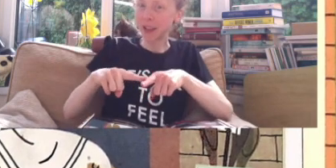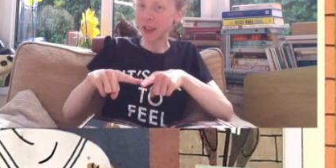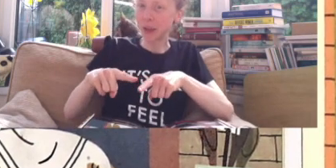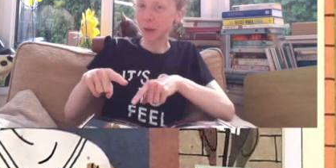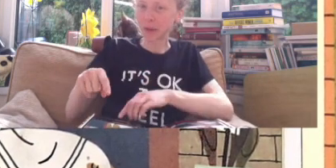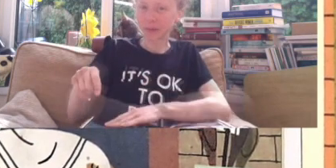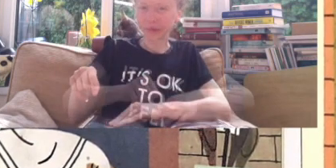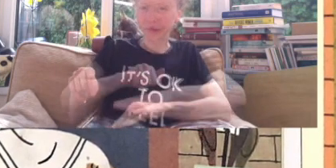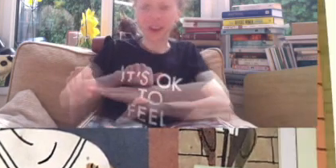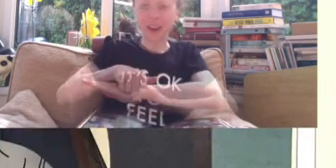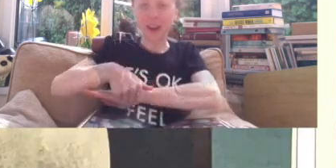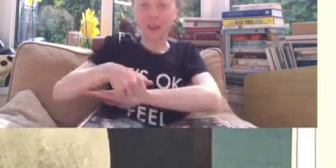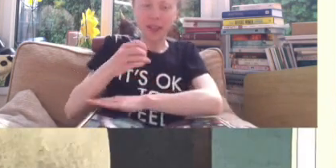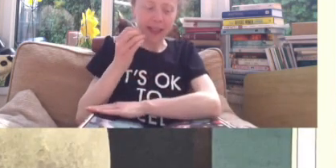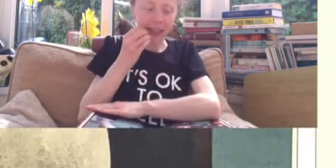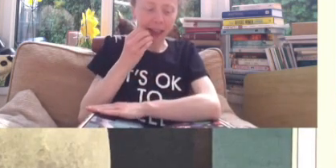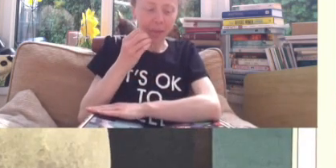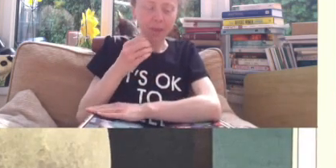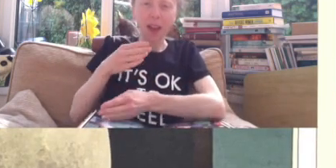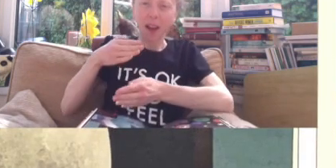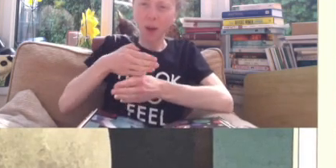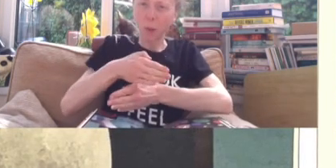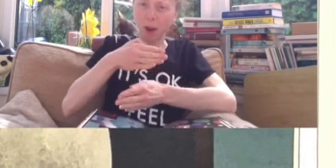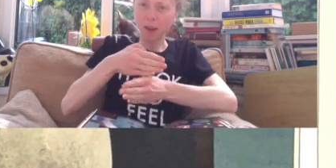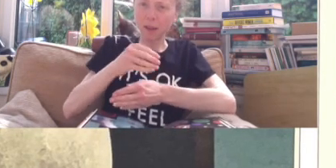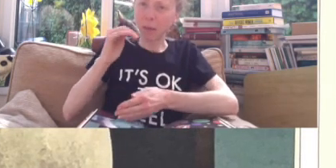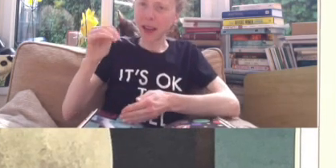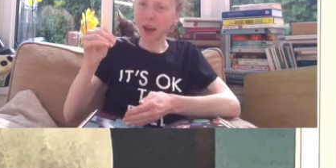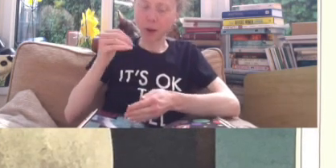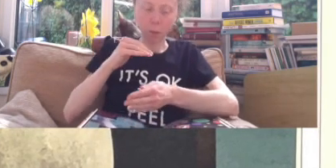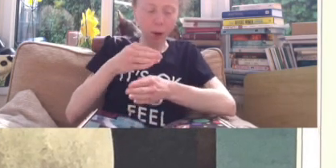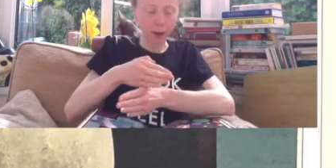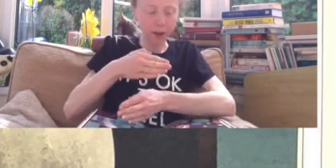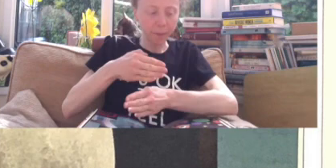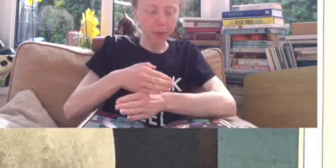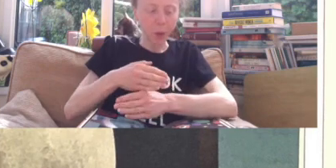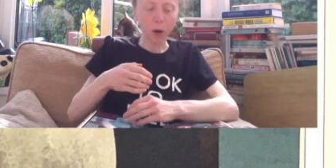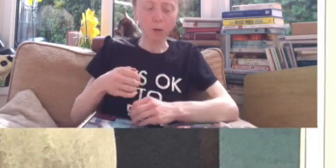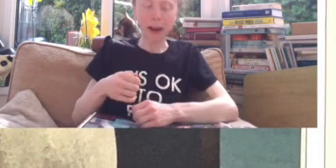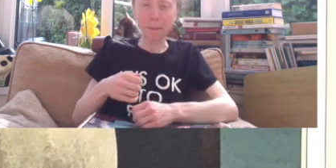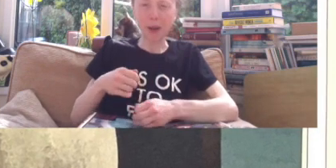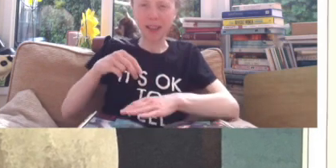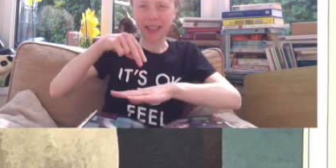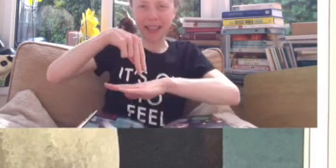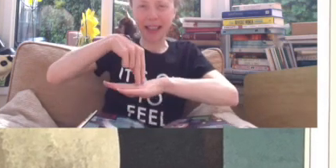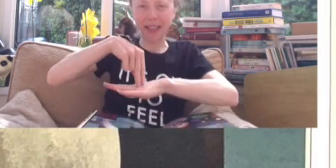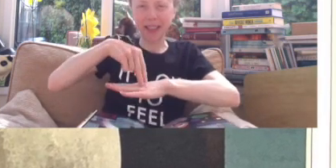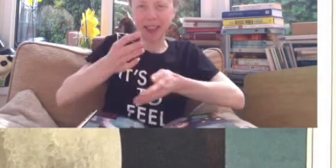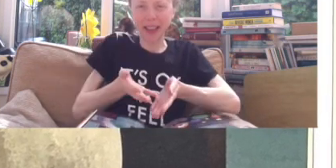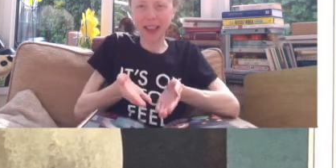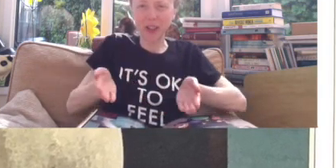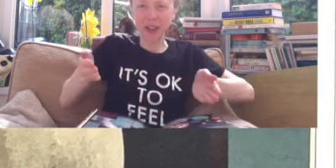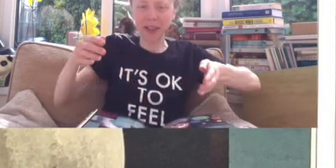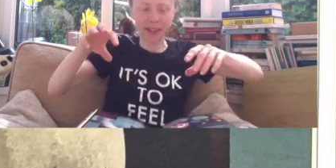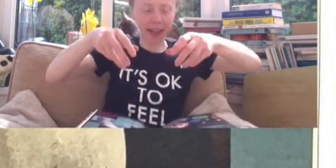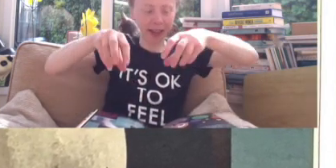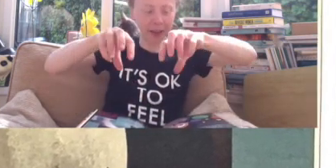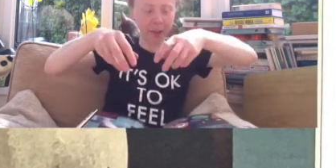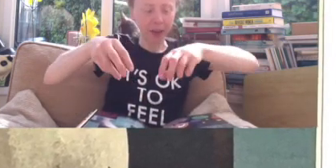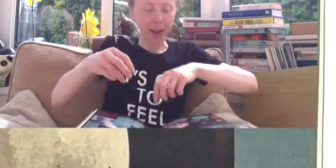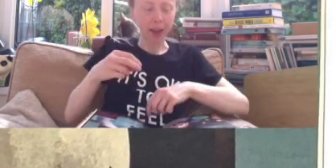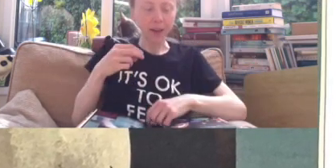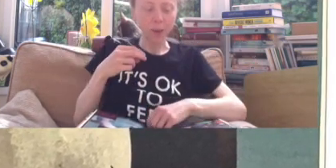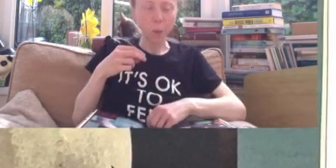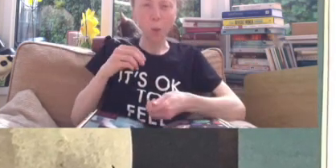that too. After dinner, I work on my homework while Grandma stands at the kitchen